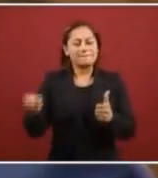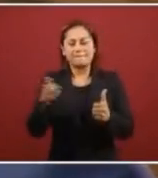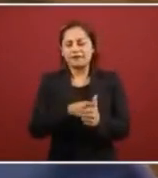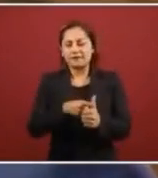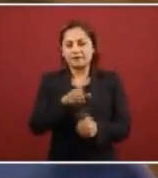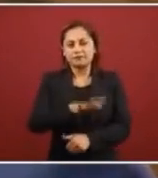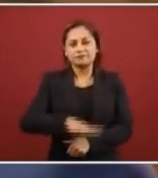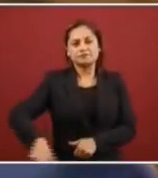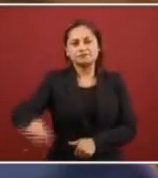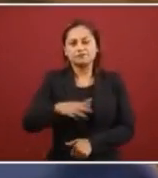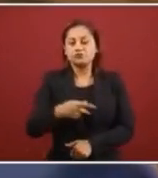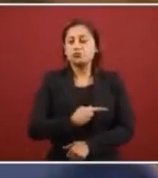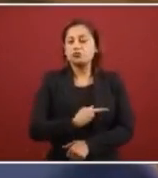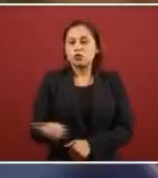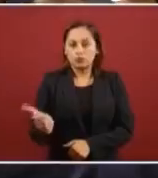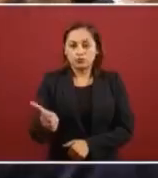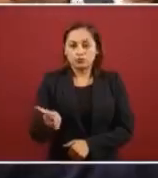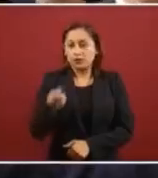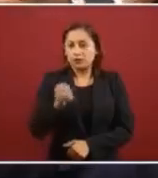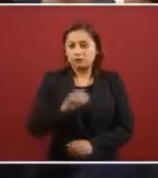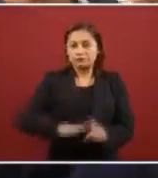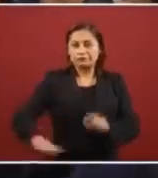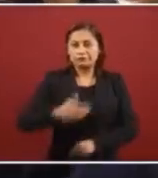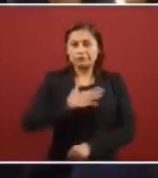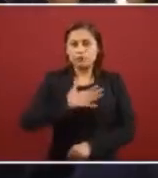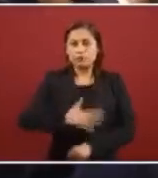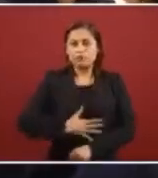to be a just society